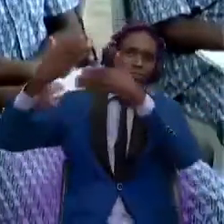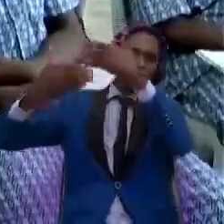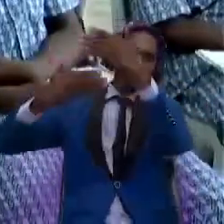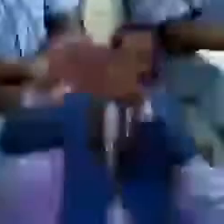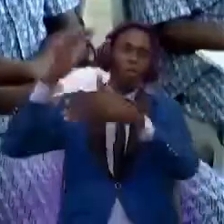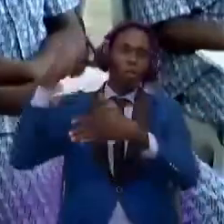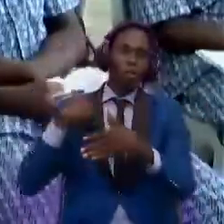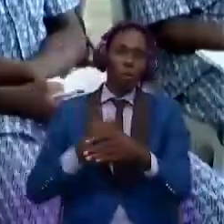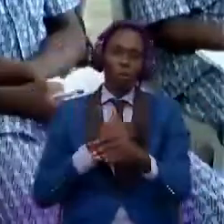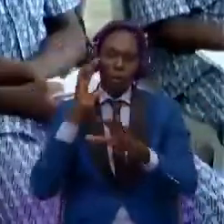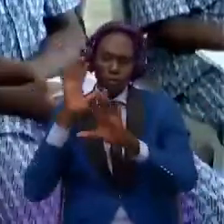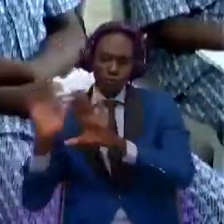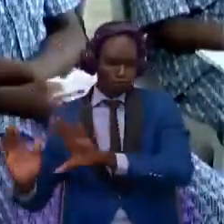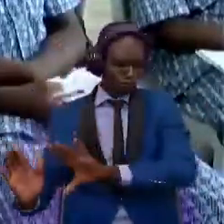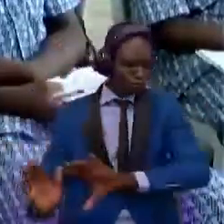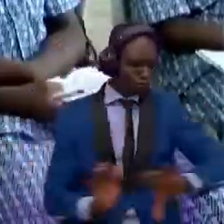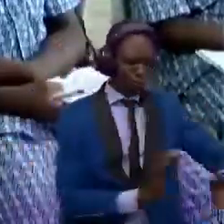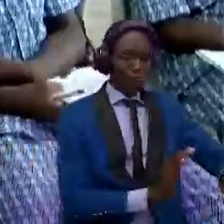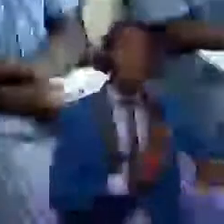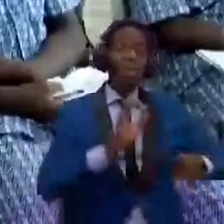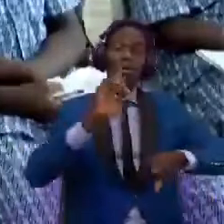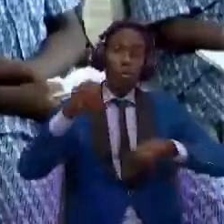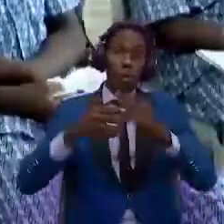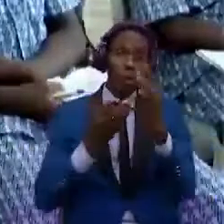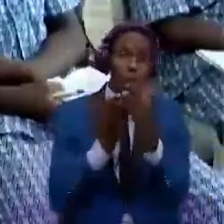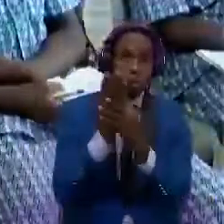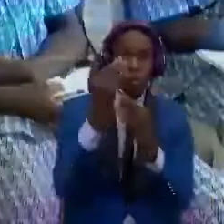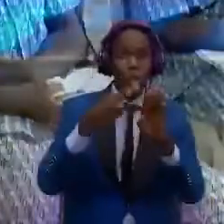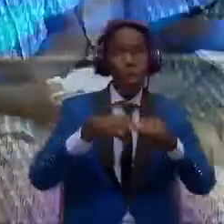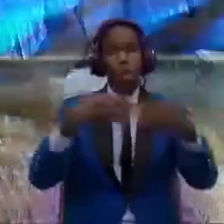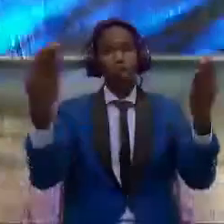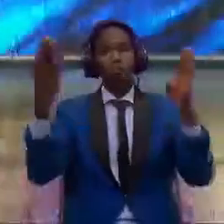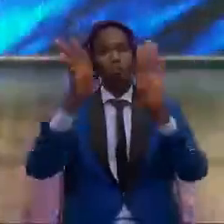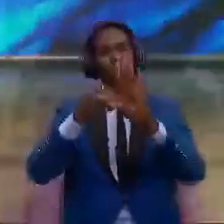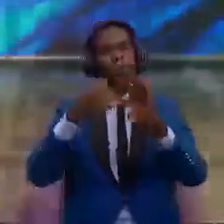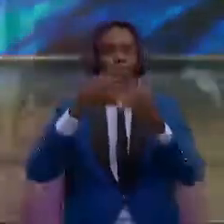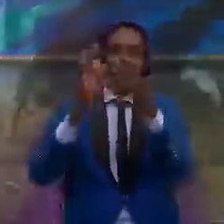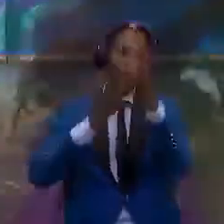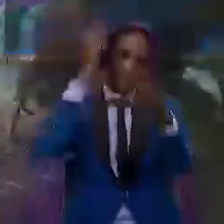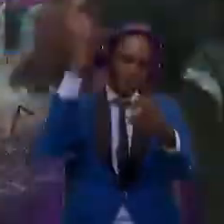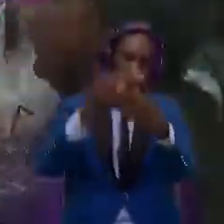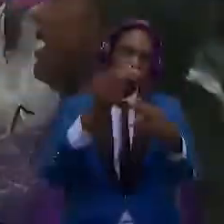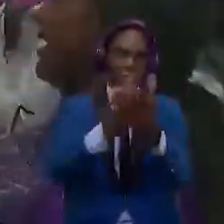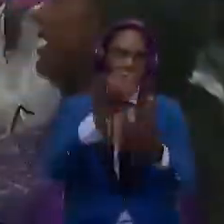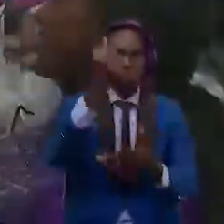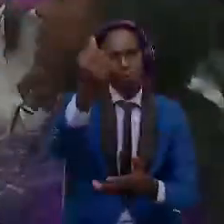the way and we'll go through the open door in Jesus'